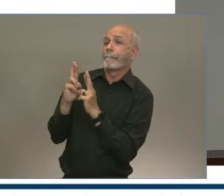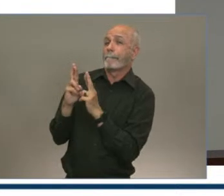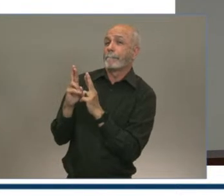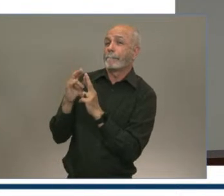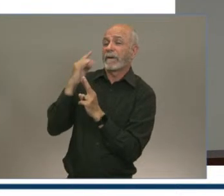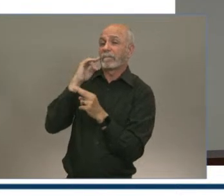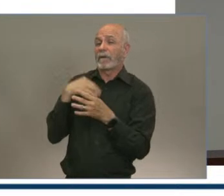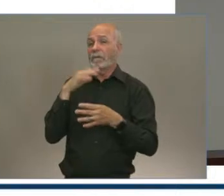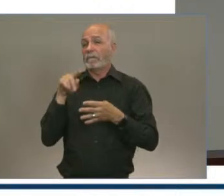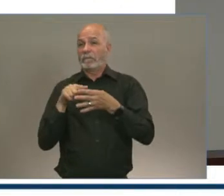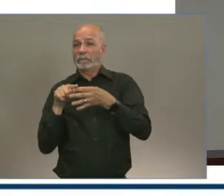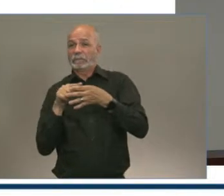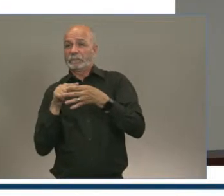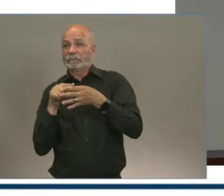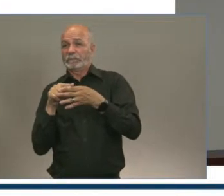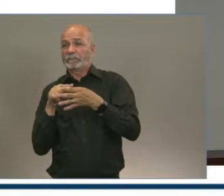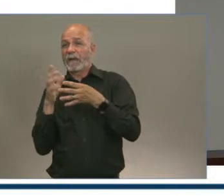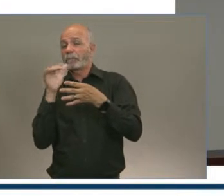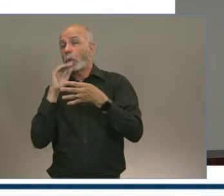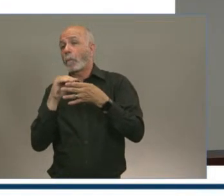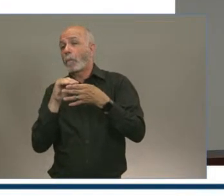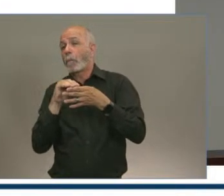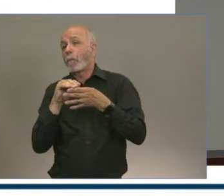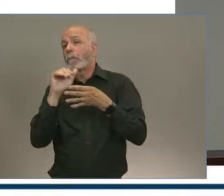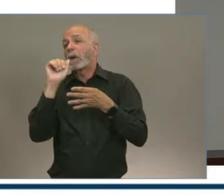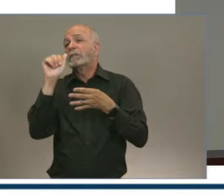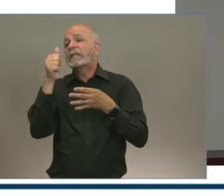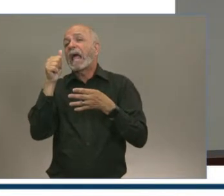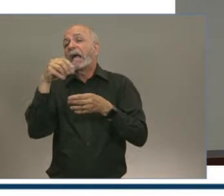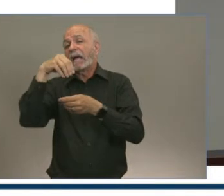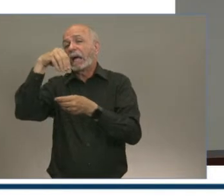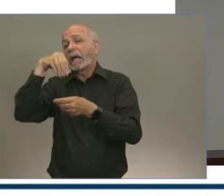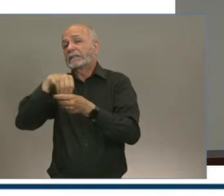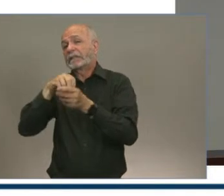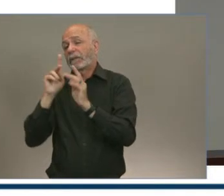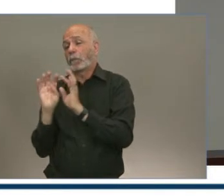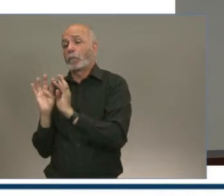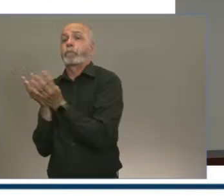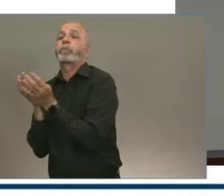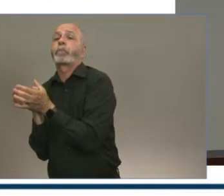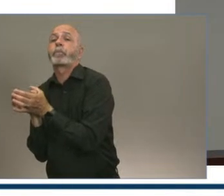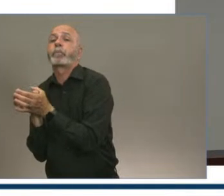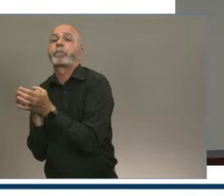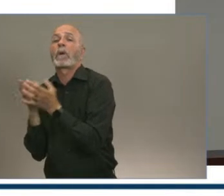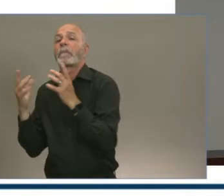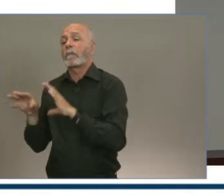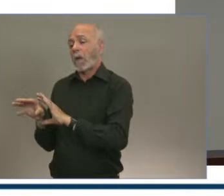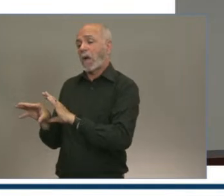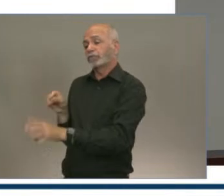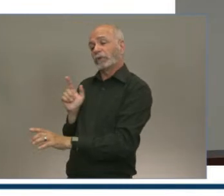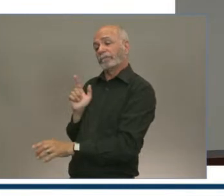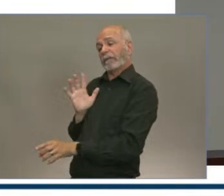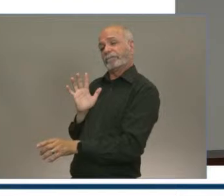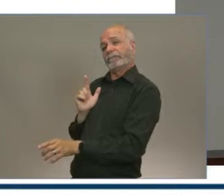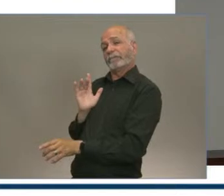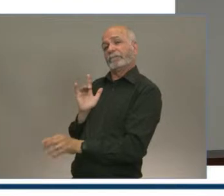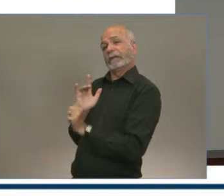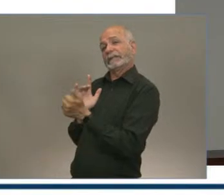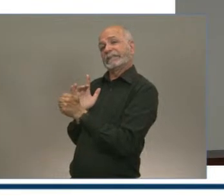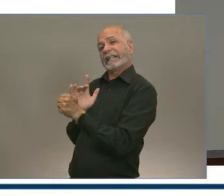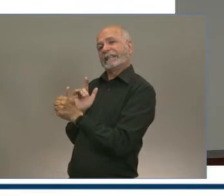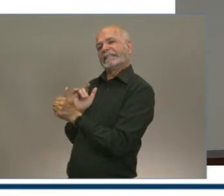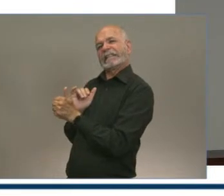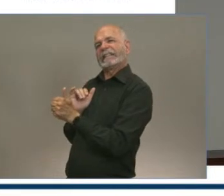be formal gatherings of up to 10 people indoors and up to 25 outdoors. However, we are still emerging from the